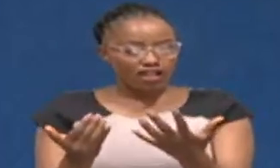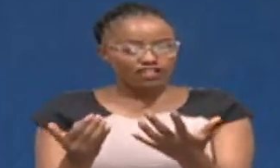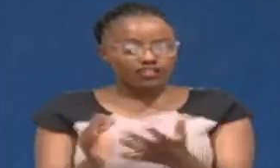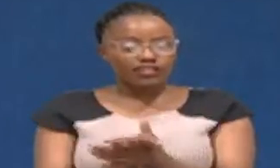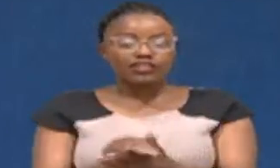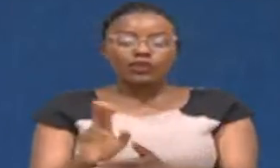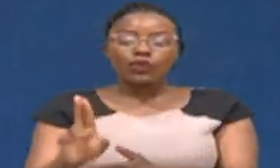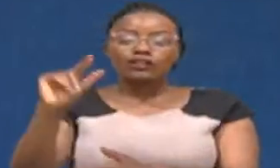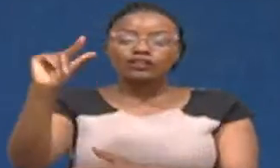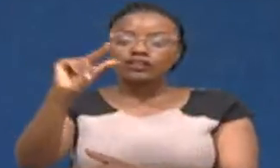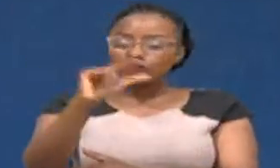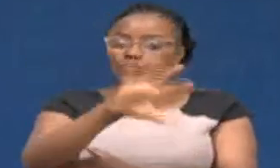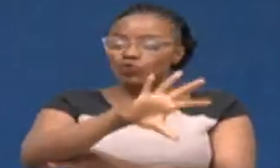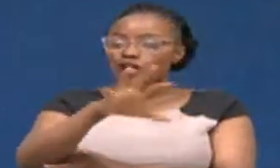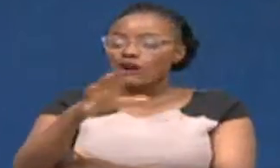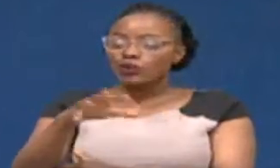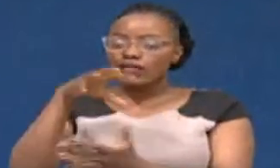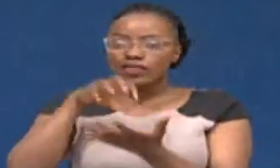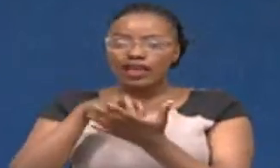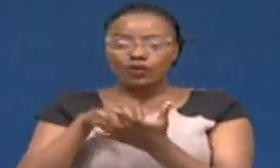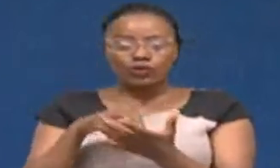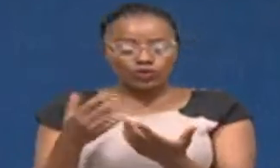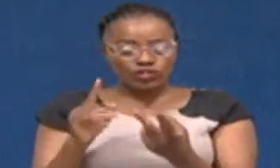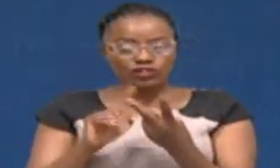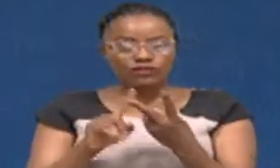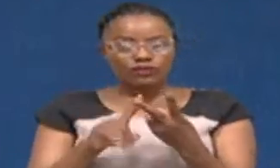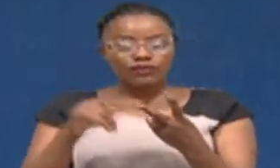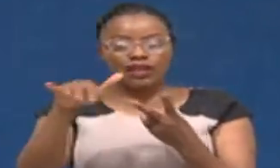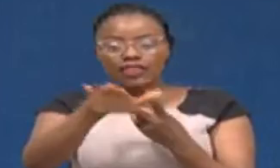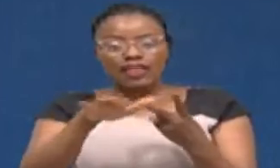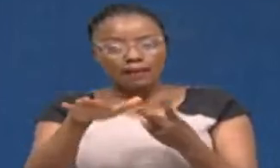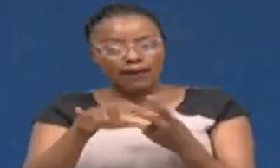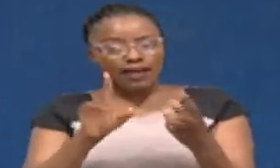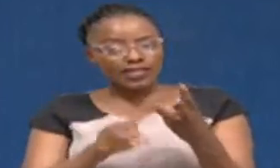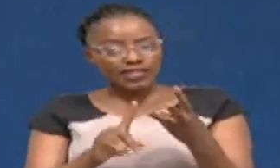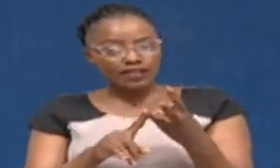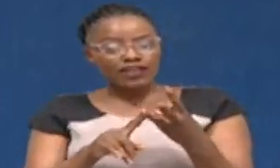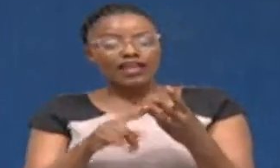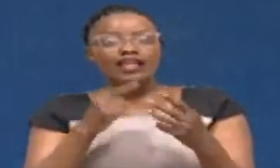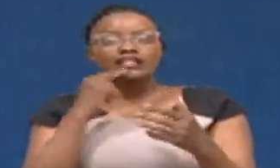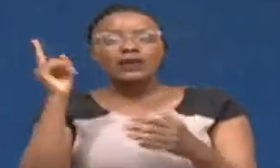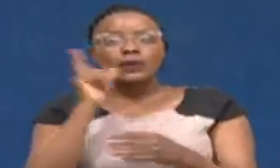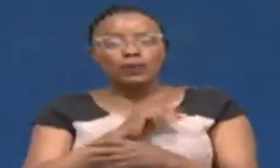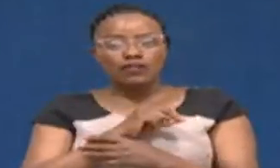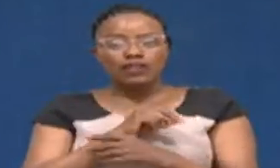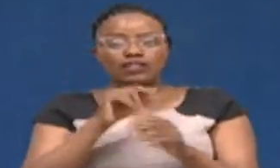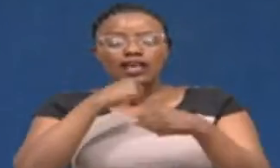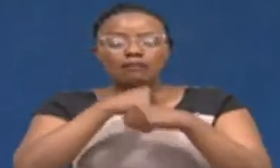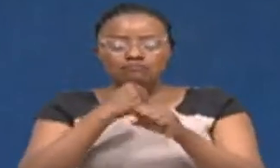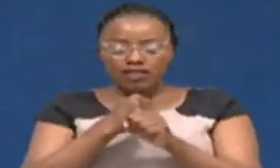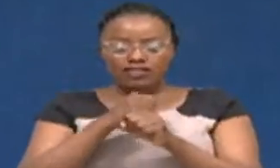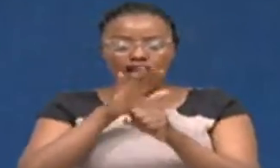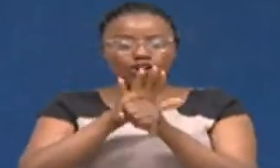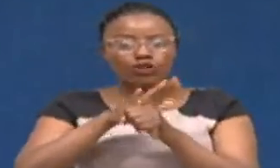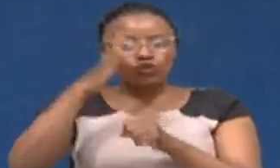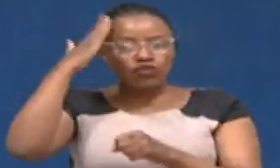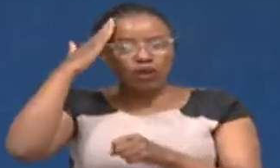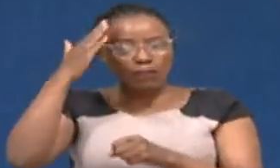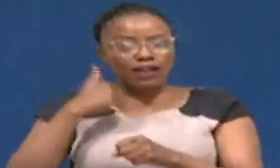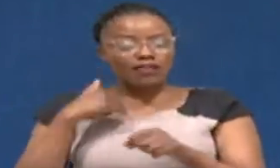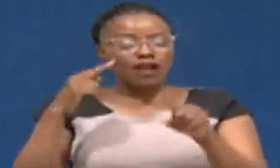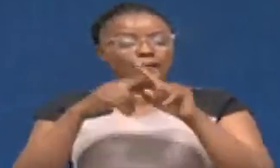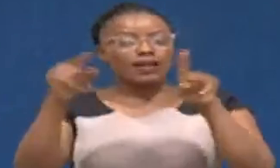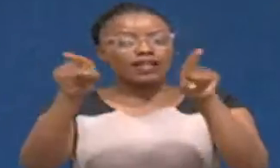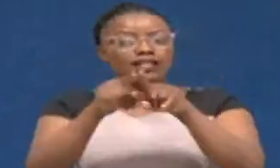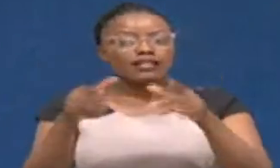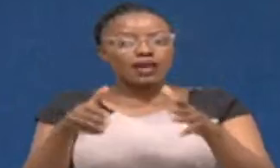in West Nigishu. The context itself, the place itself, as I say, invokes memories, but it's not the